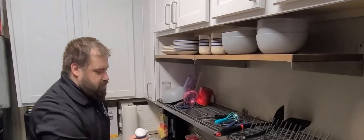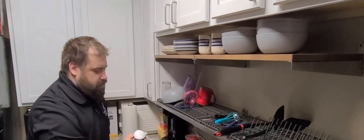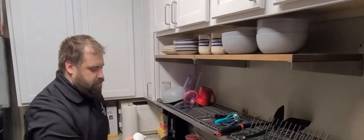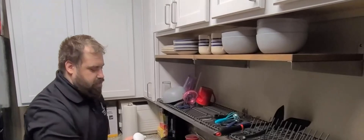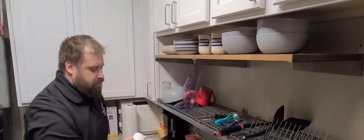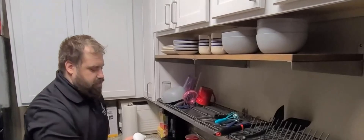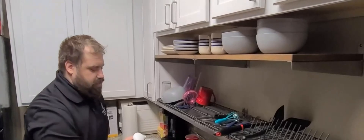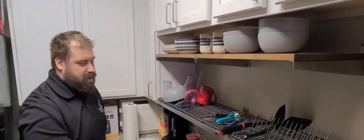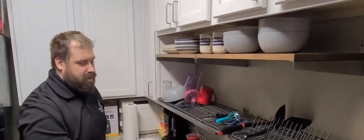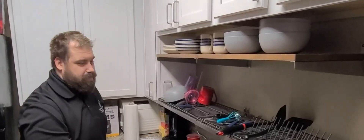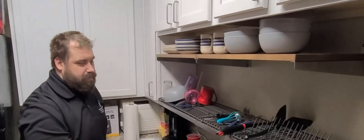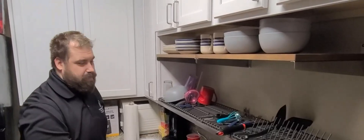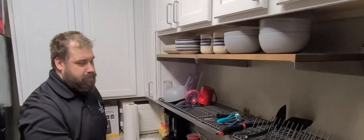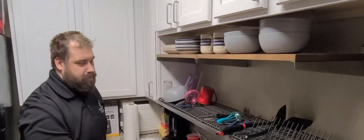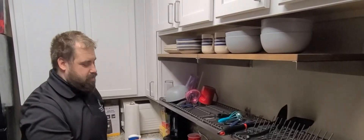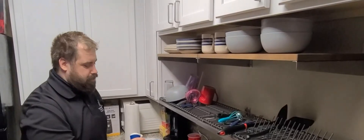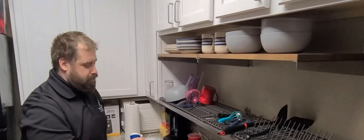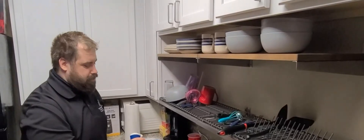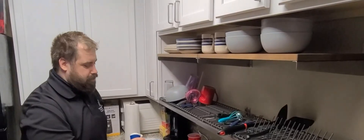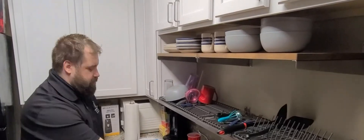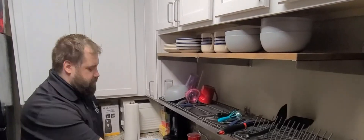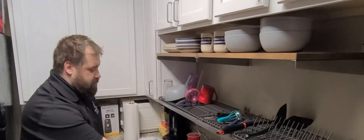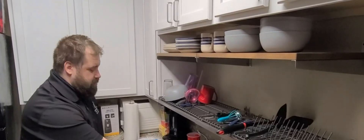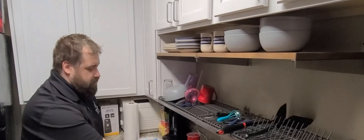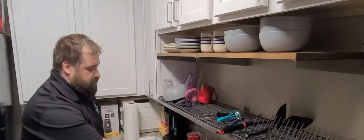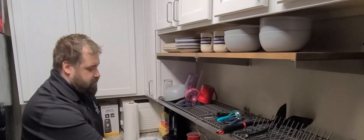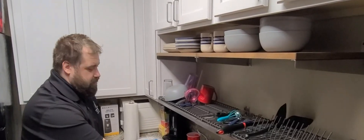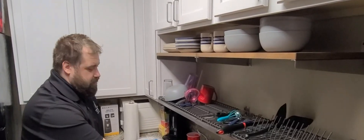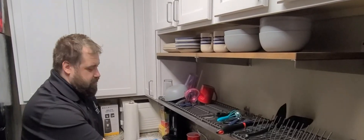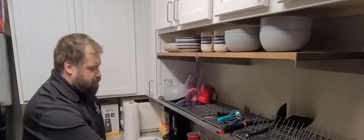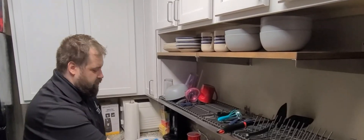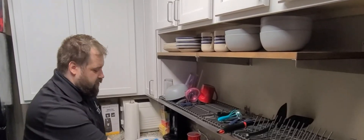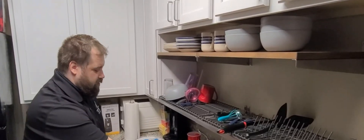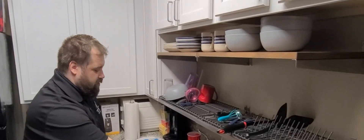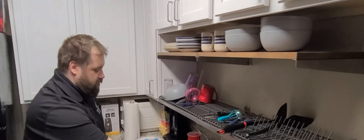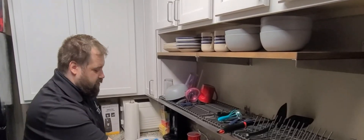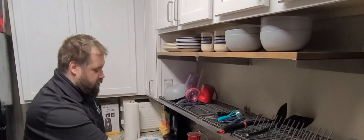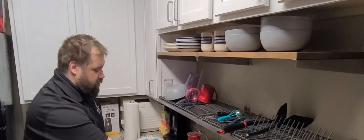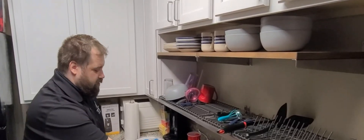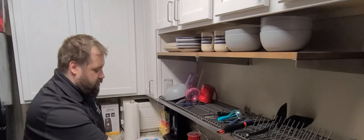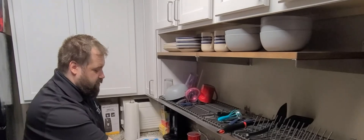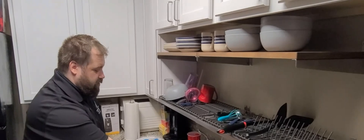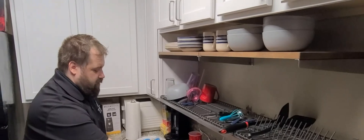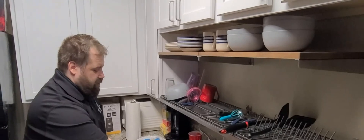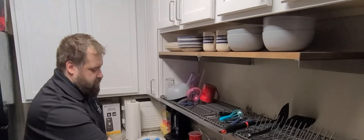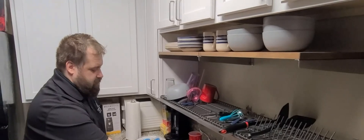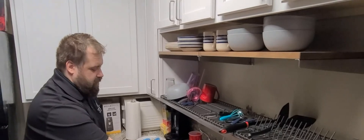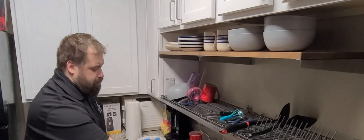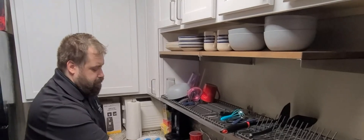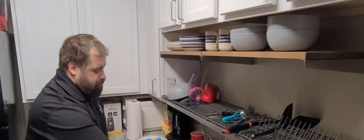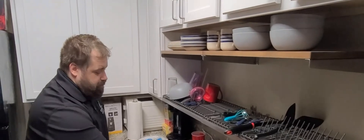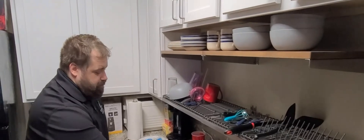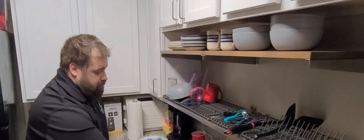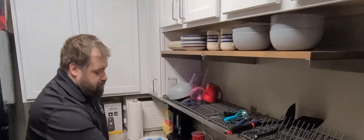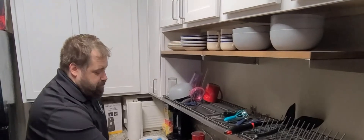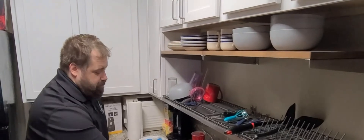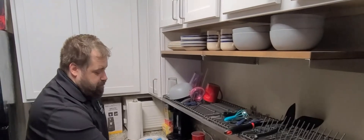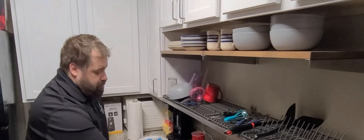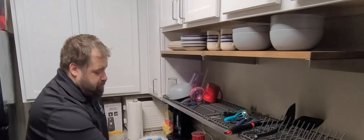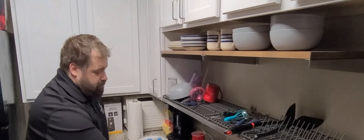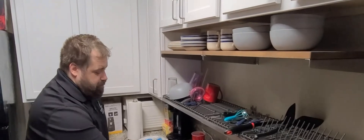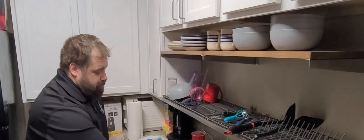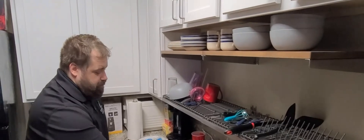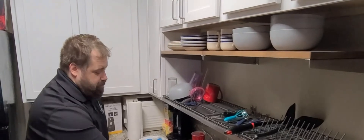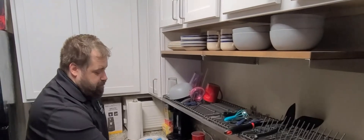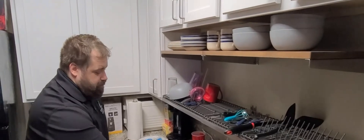First, they recommend putting soap on the top